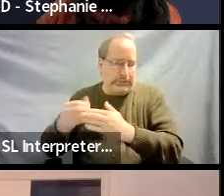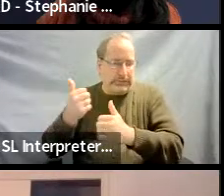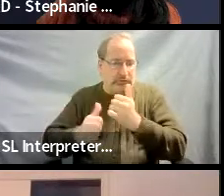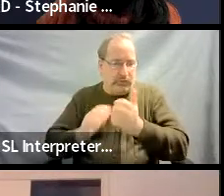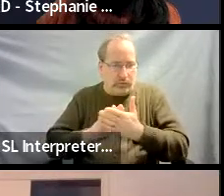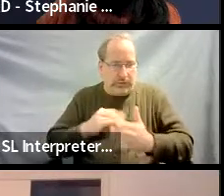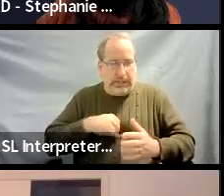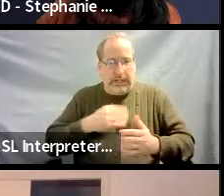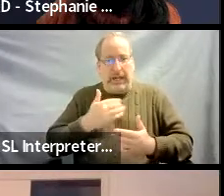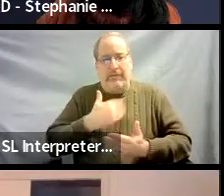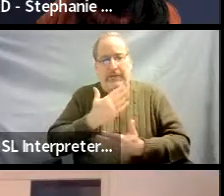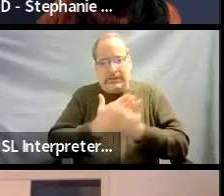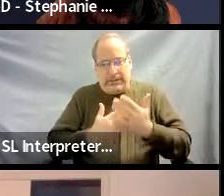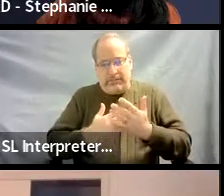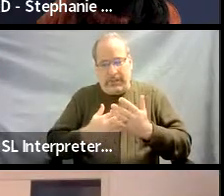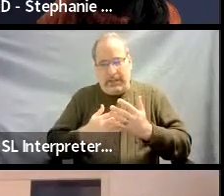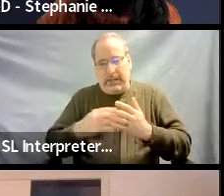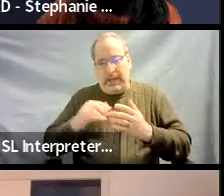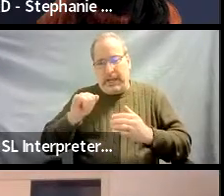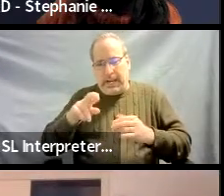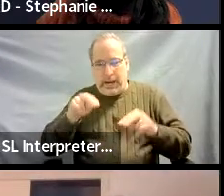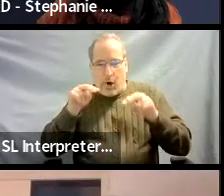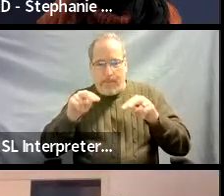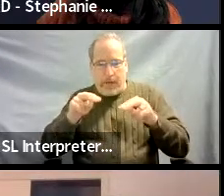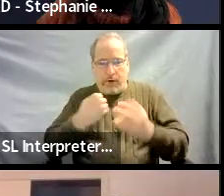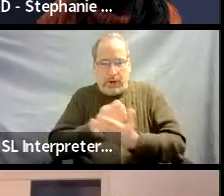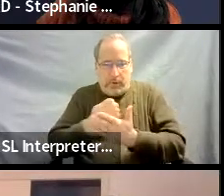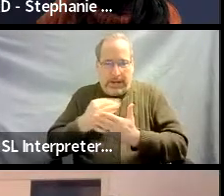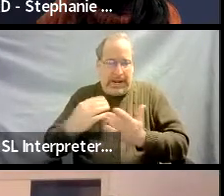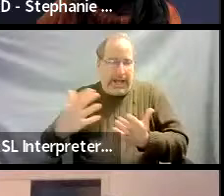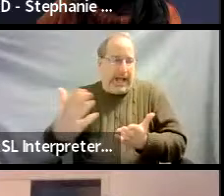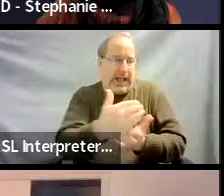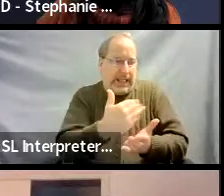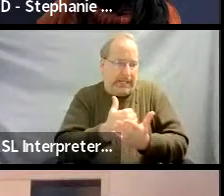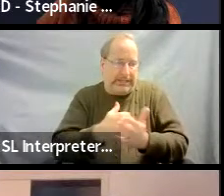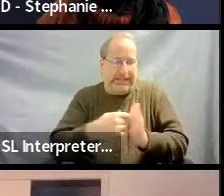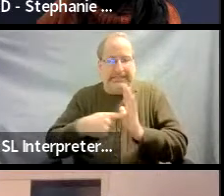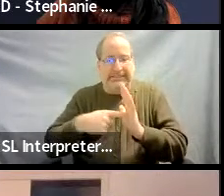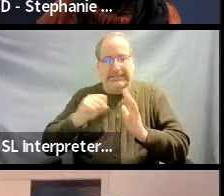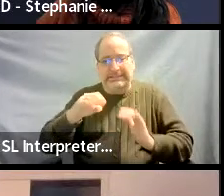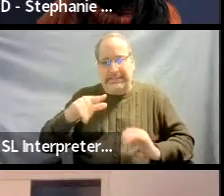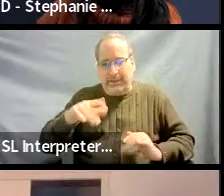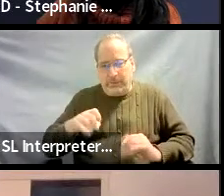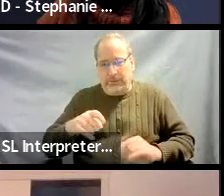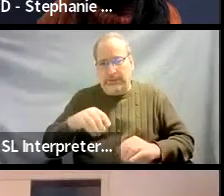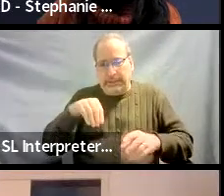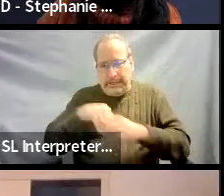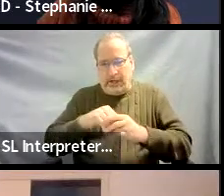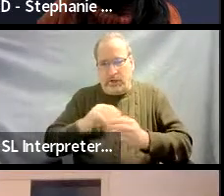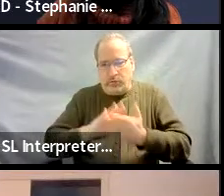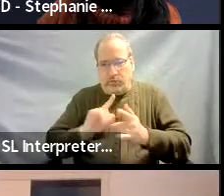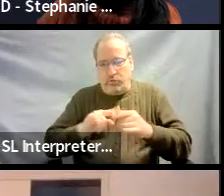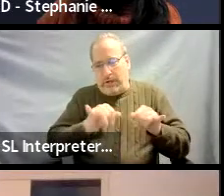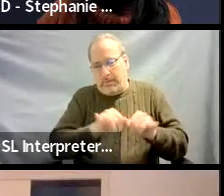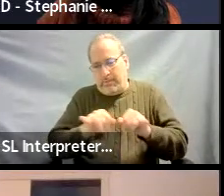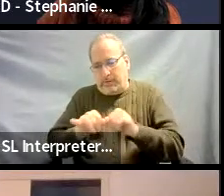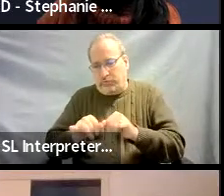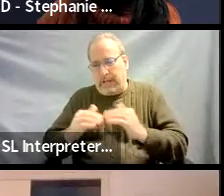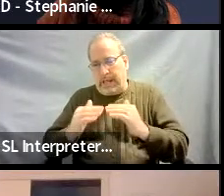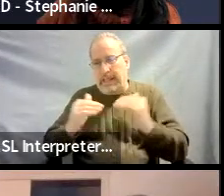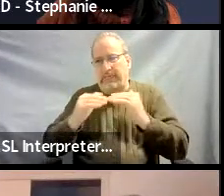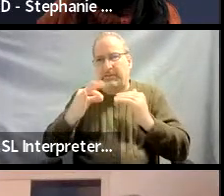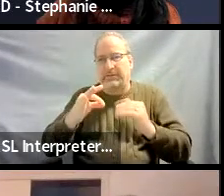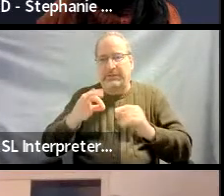air monitoring equipment and collected air samples in and around the school to measure levels of certain